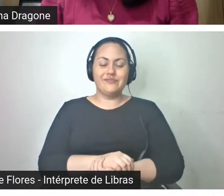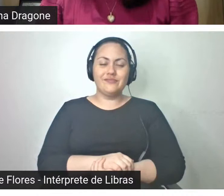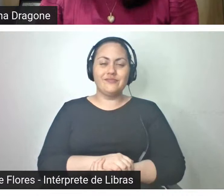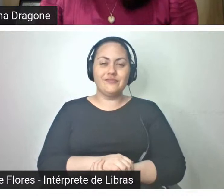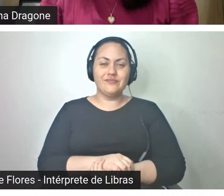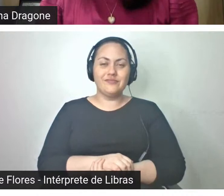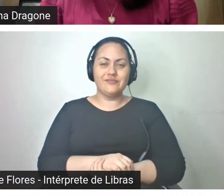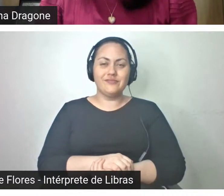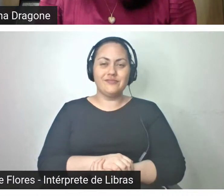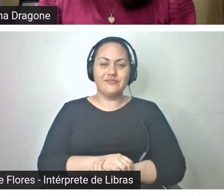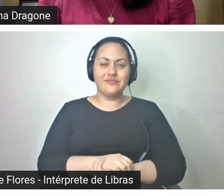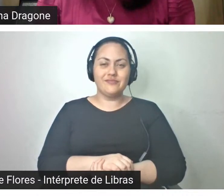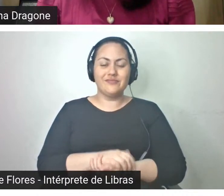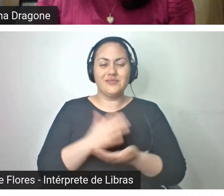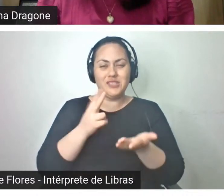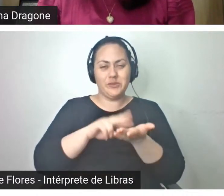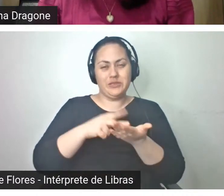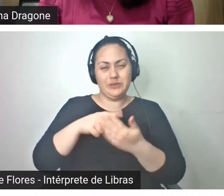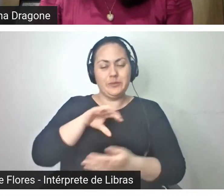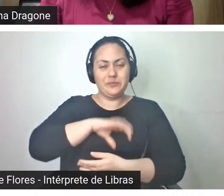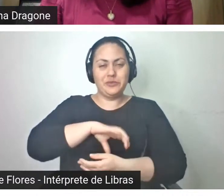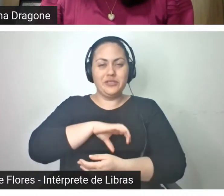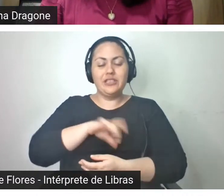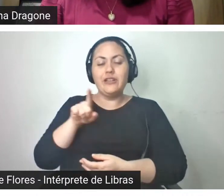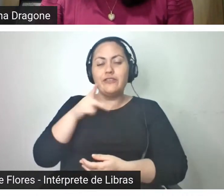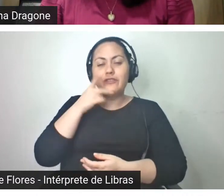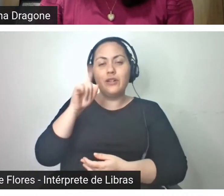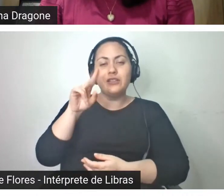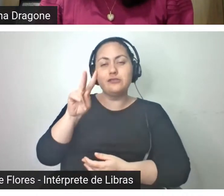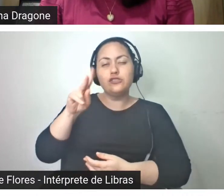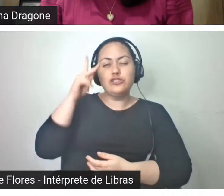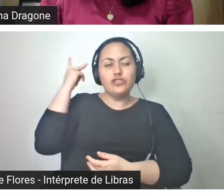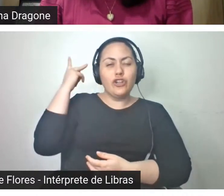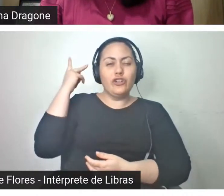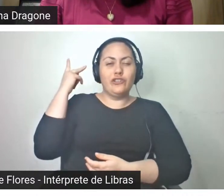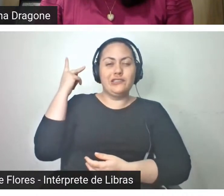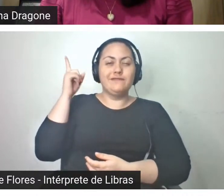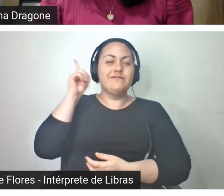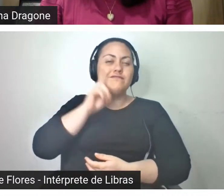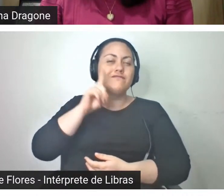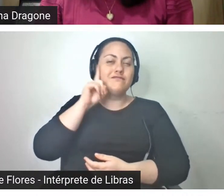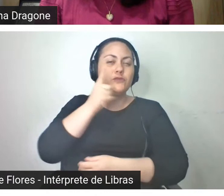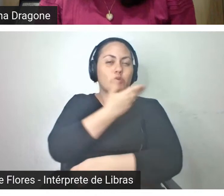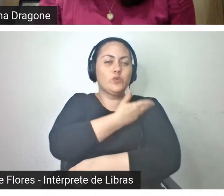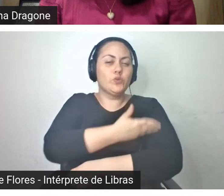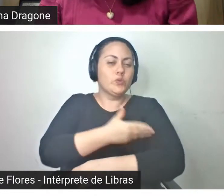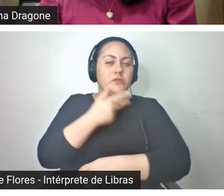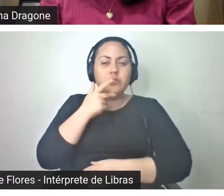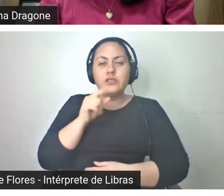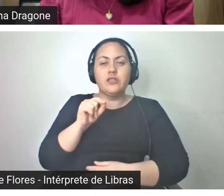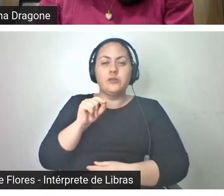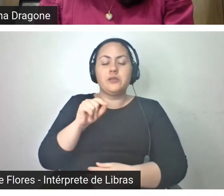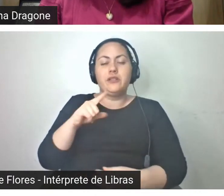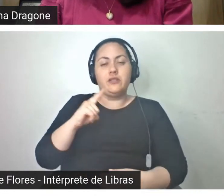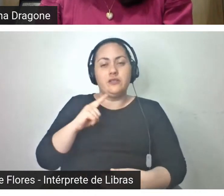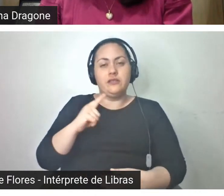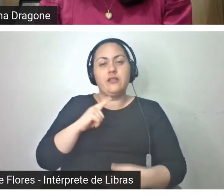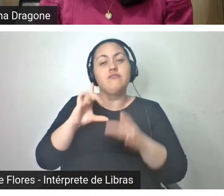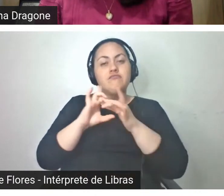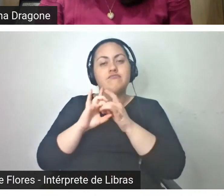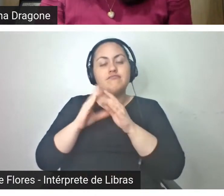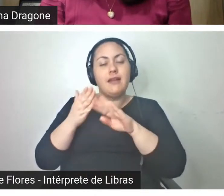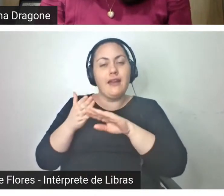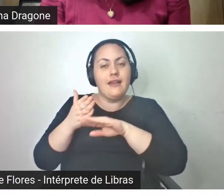que uma questão histórica nos Estados Unidos é essa questão do acesso à moradia, né? Seja ela